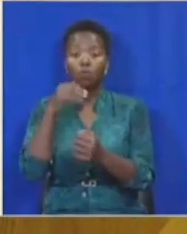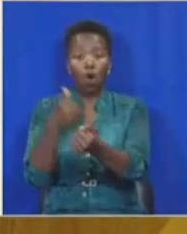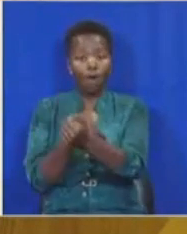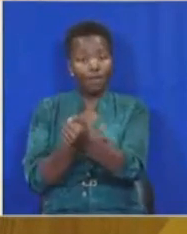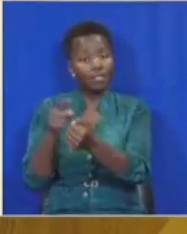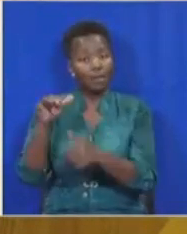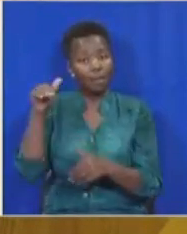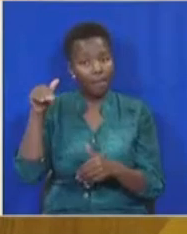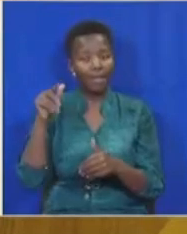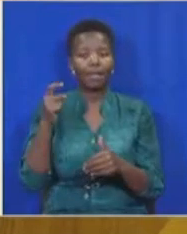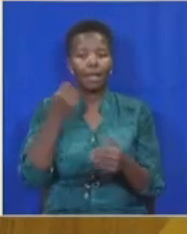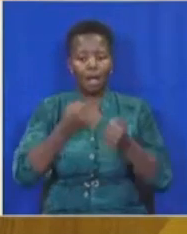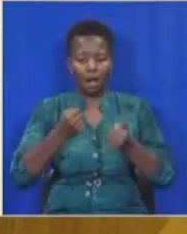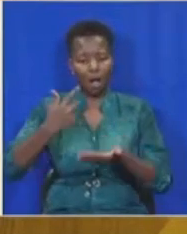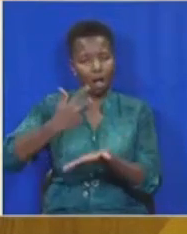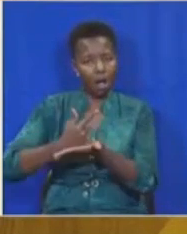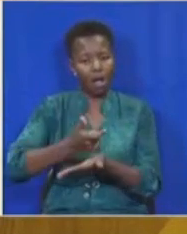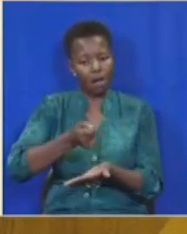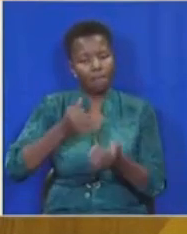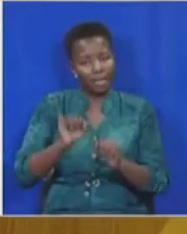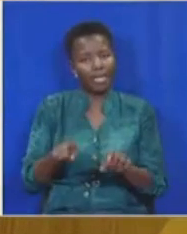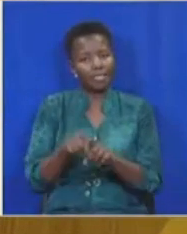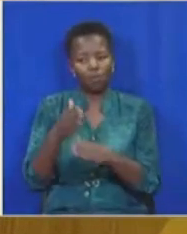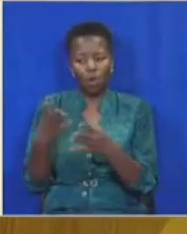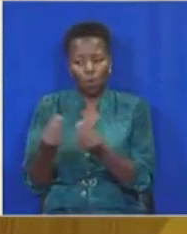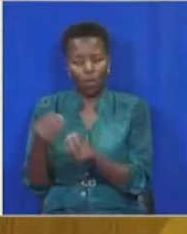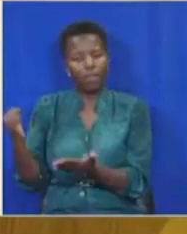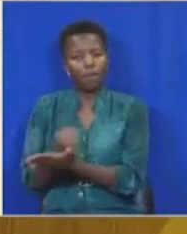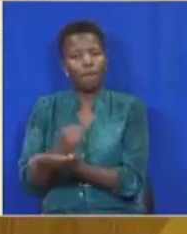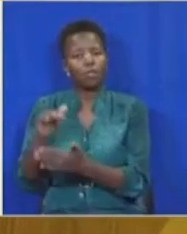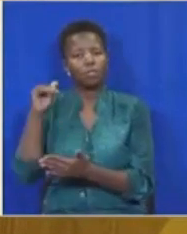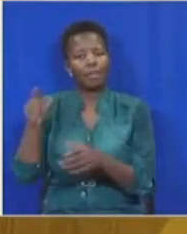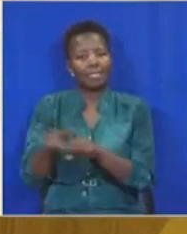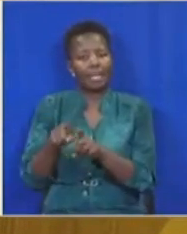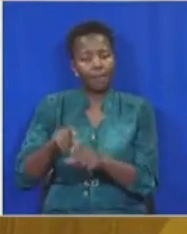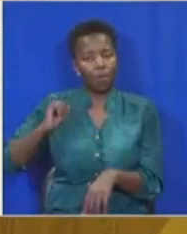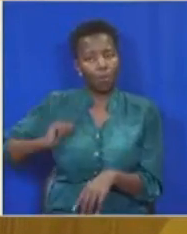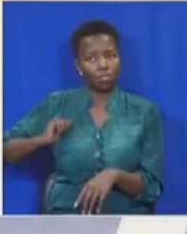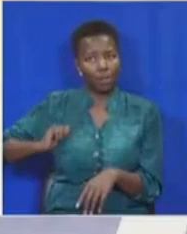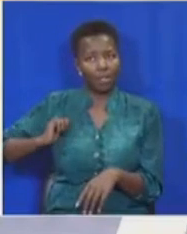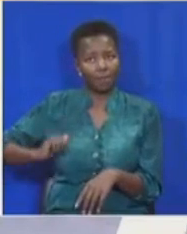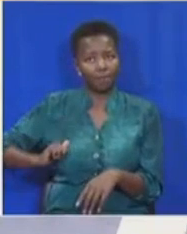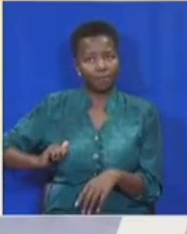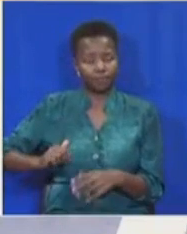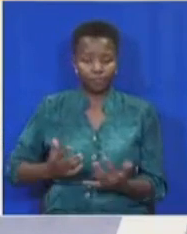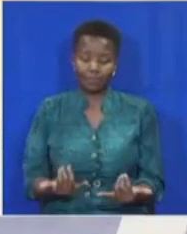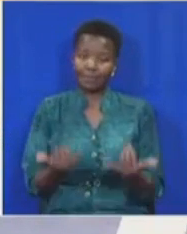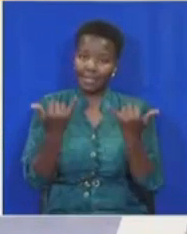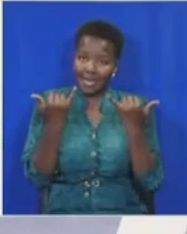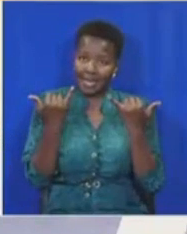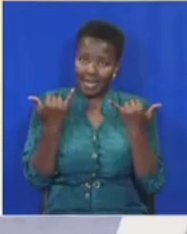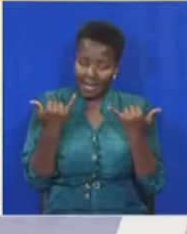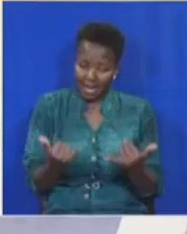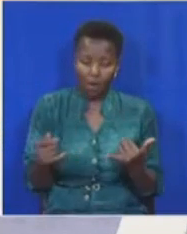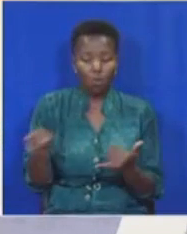operations, work with the post bank, and also more localized government structures such as municipalities. It is such crisis that reminds